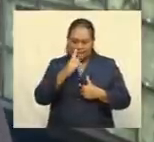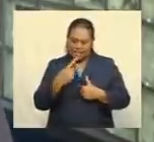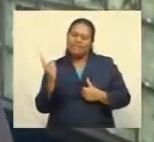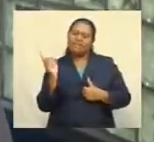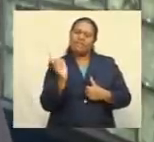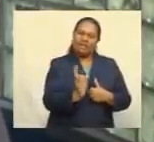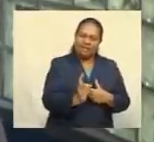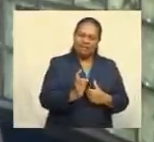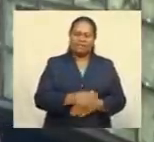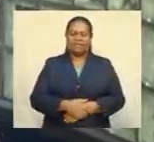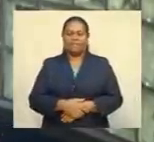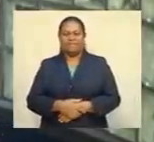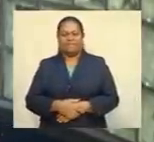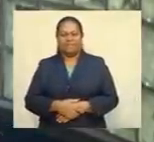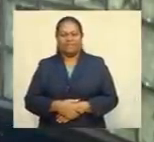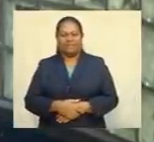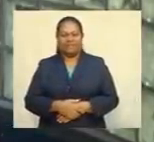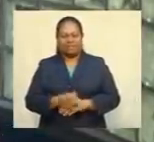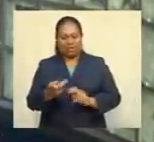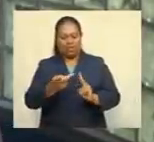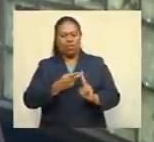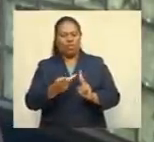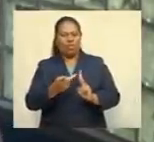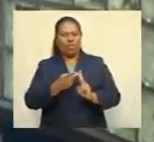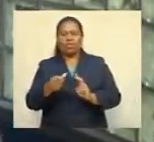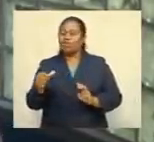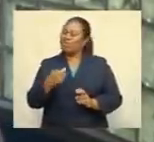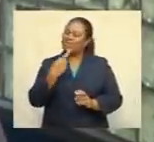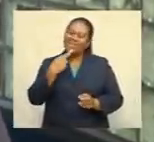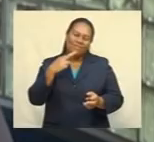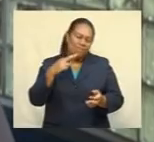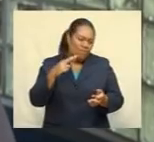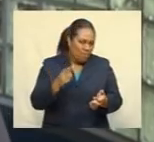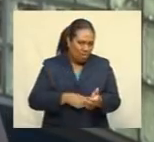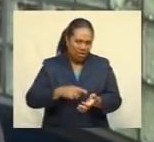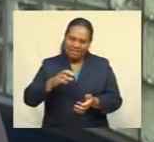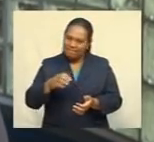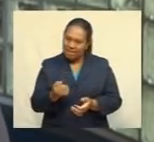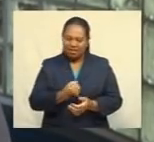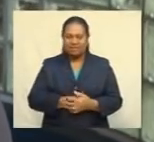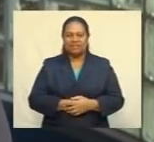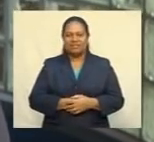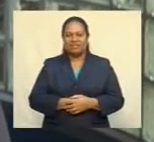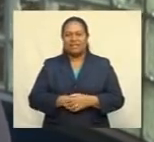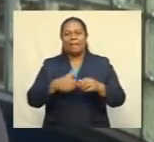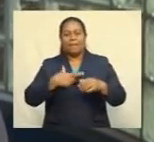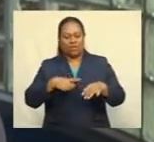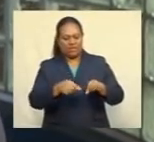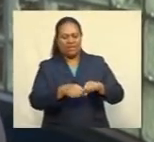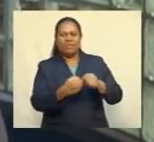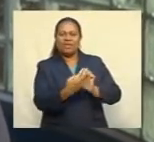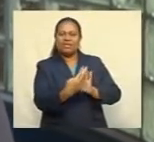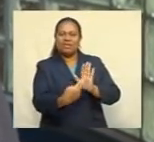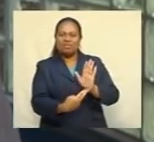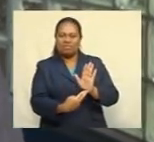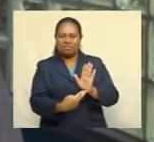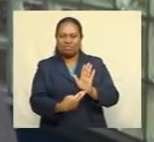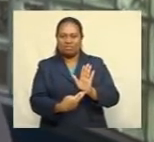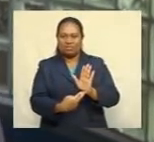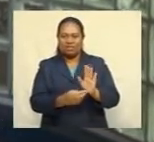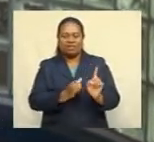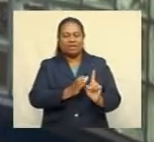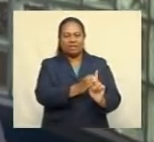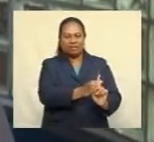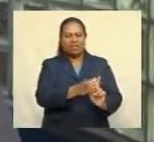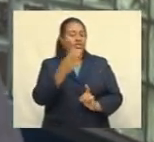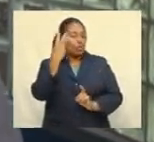Now what should have happened was that both should have reported that they have broken a quarantine condition, and the woman should